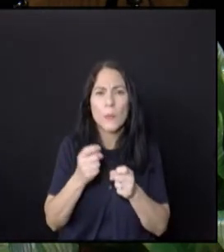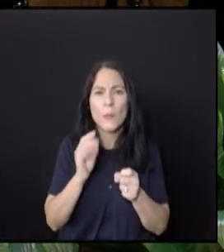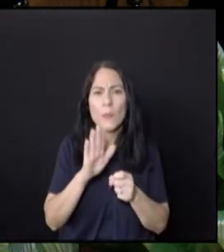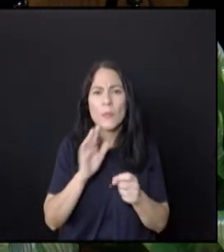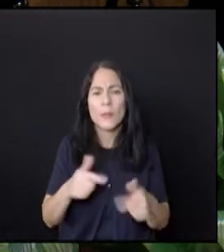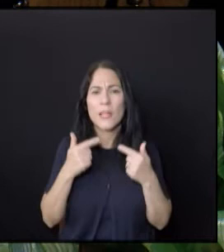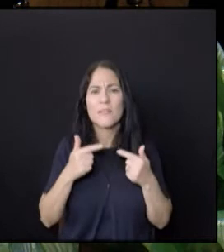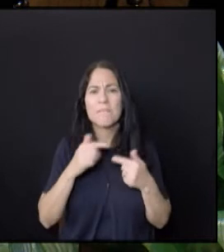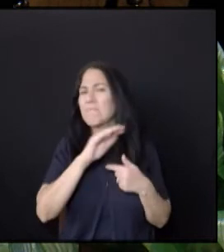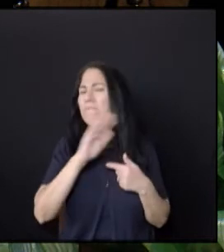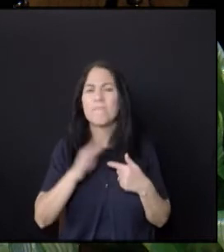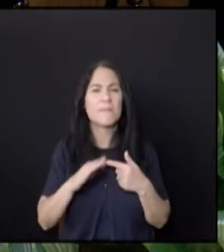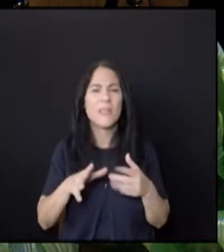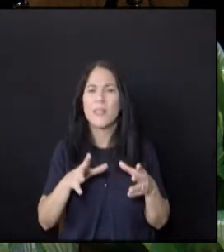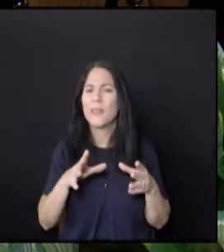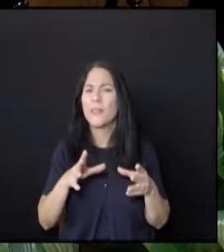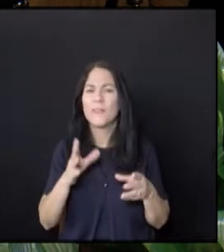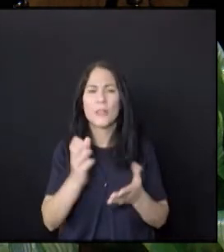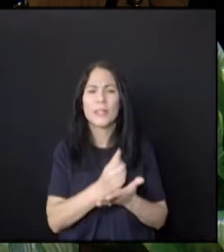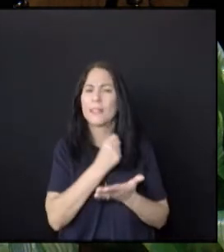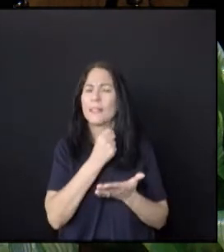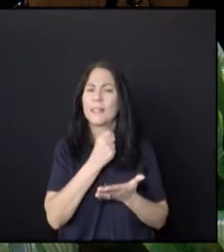will never gain it.